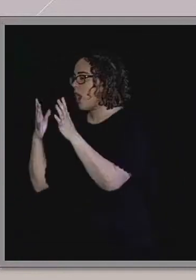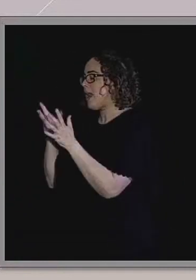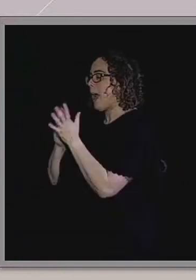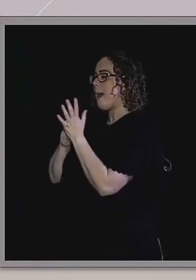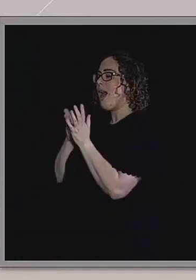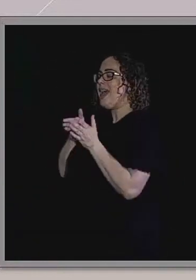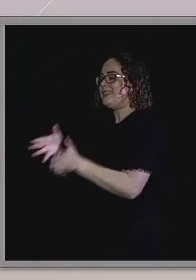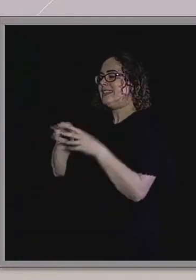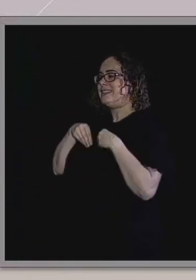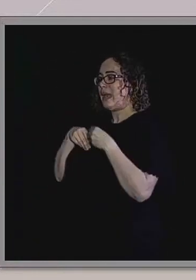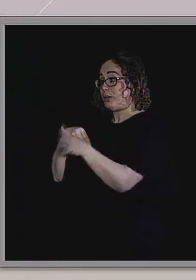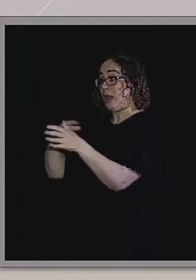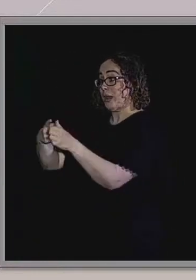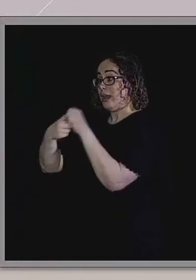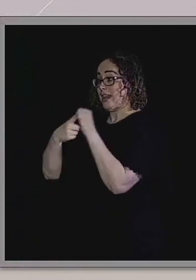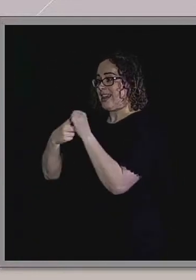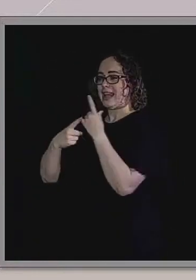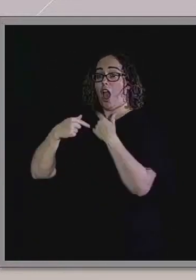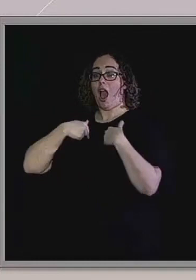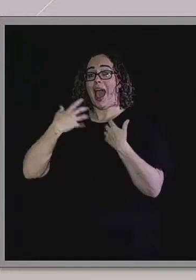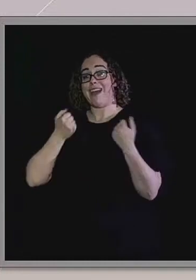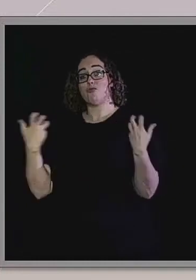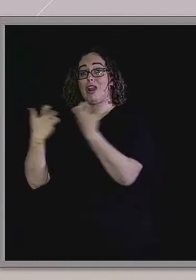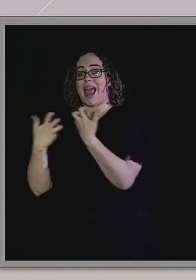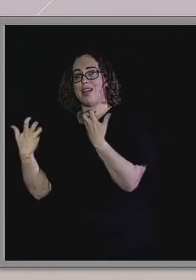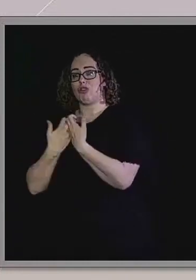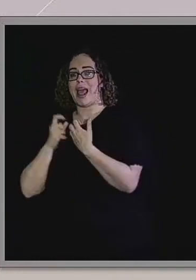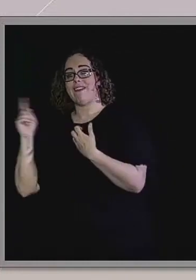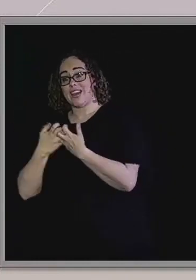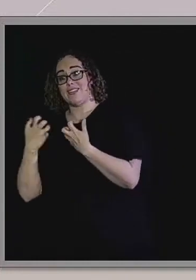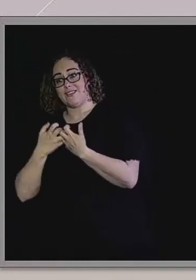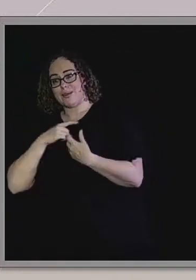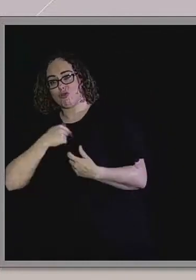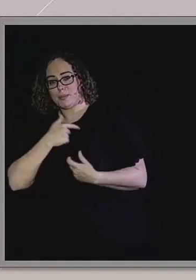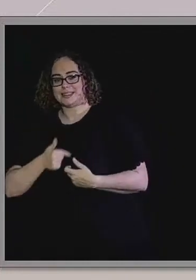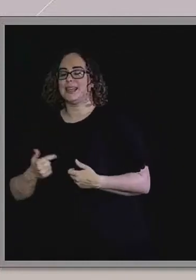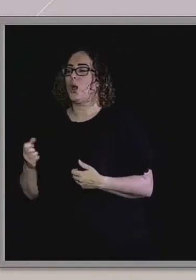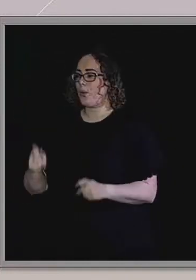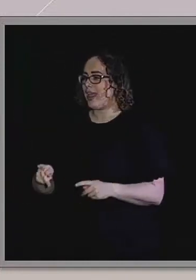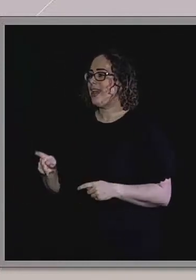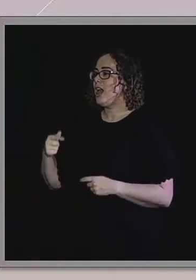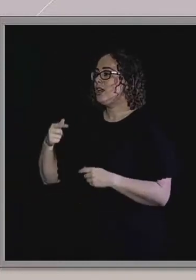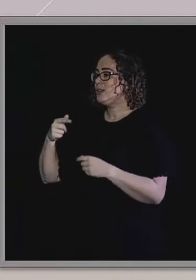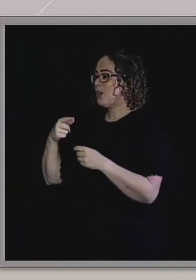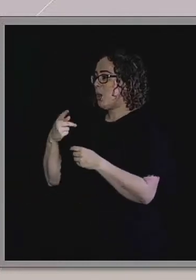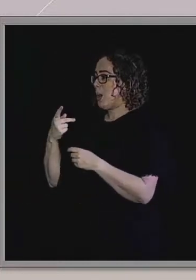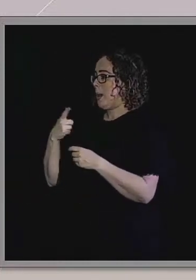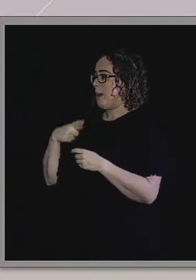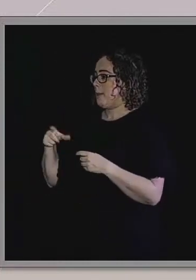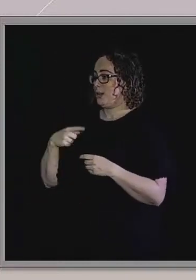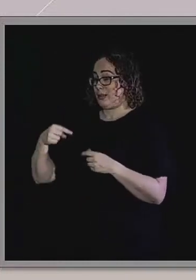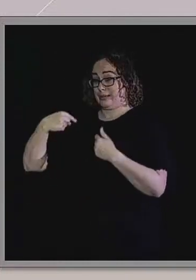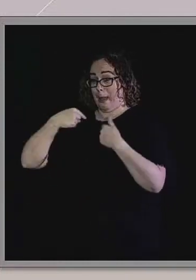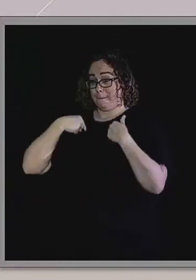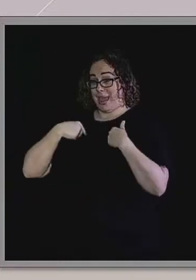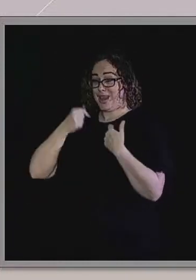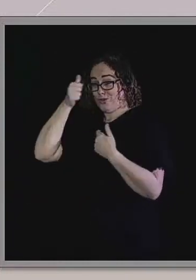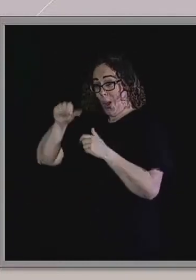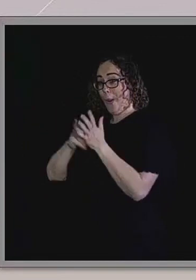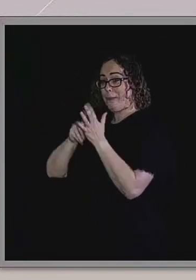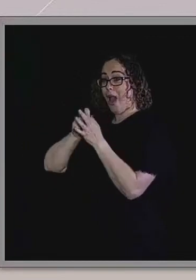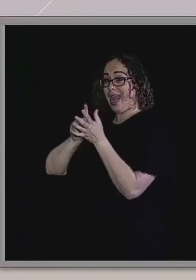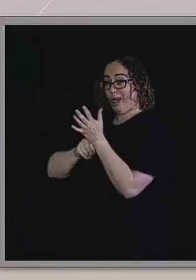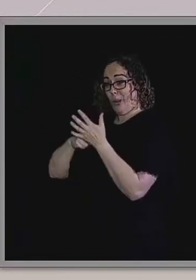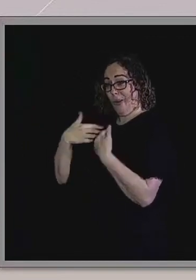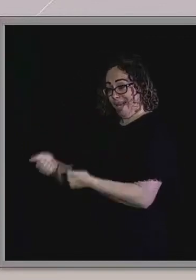Go on. Just a quick one. Yep. It's a good one because I know this bloke. Him and I used to muck around in that Victoria Club, Victoria